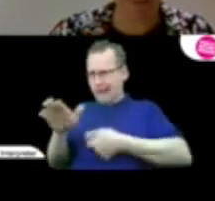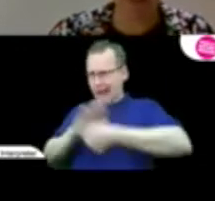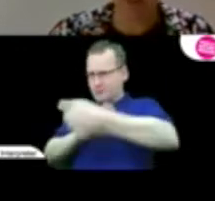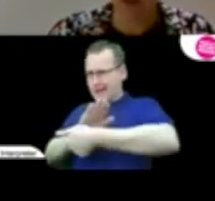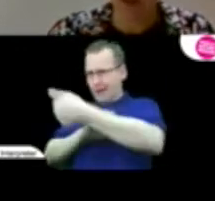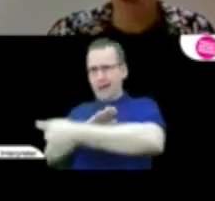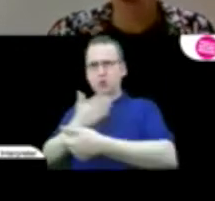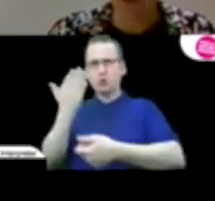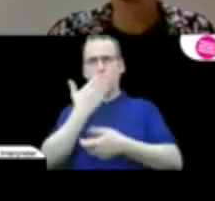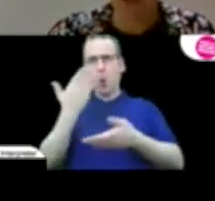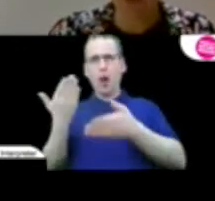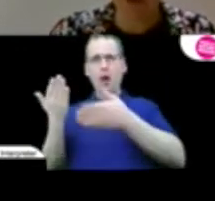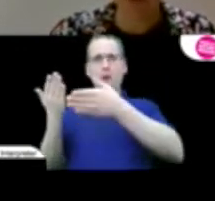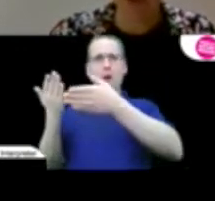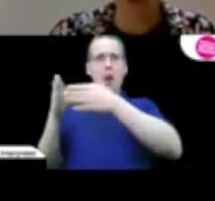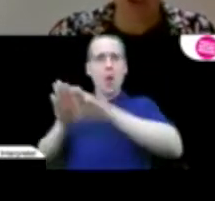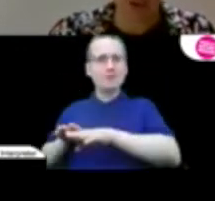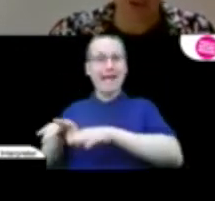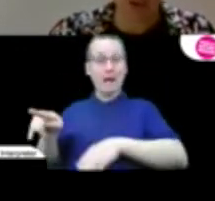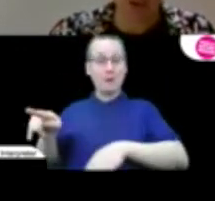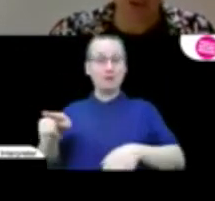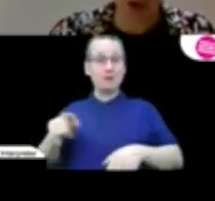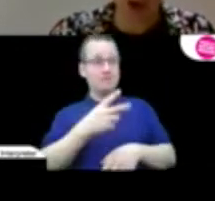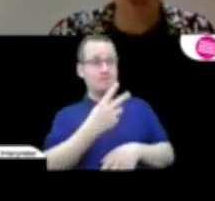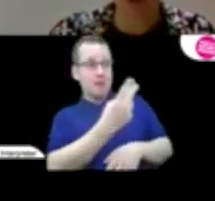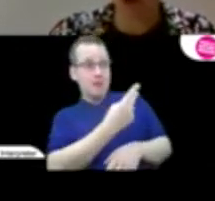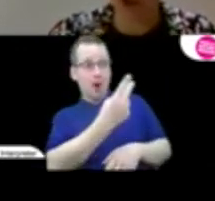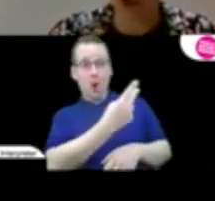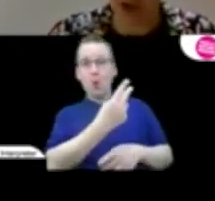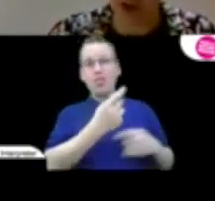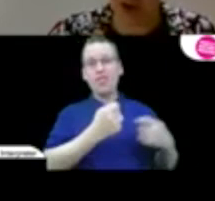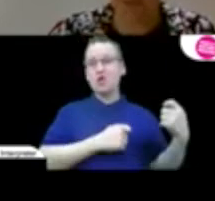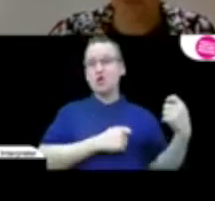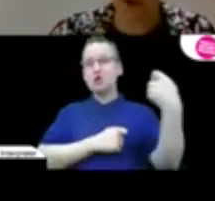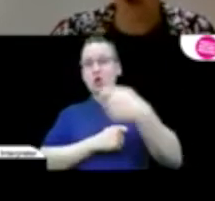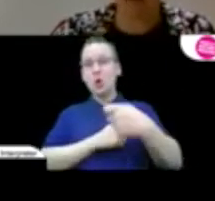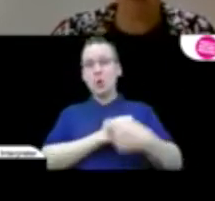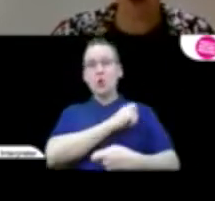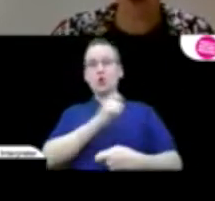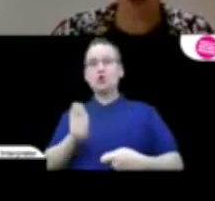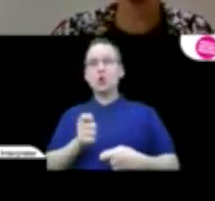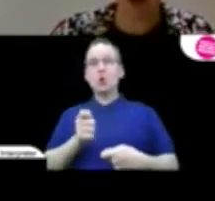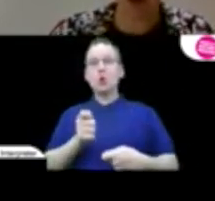down. So the teacher sued the guardian of